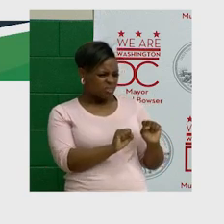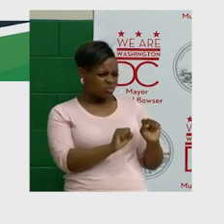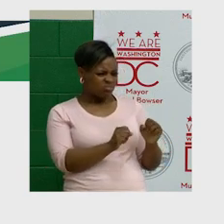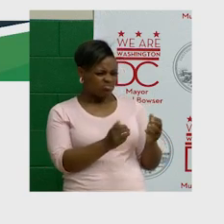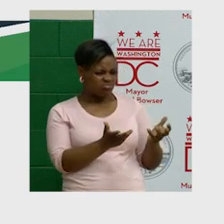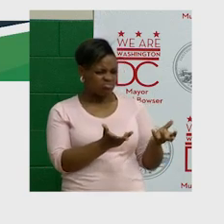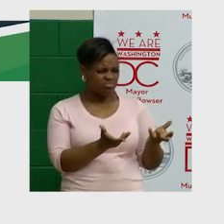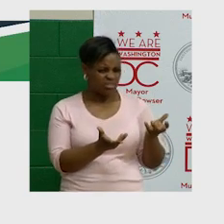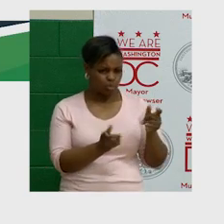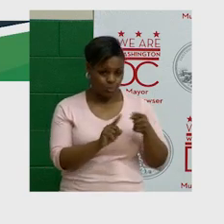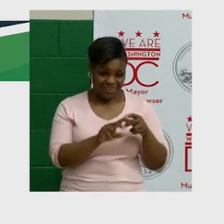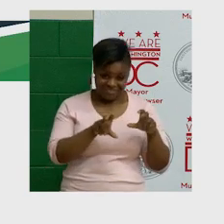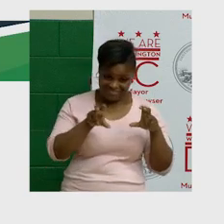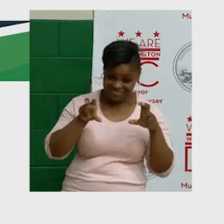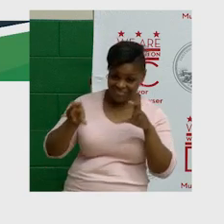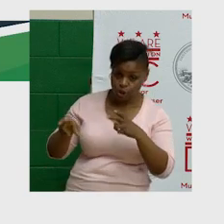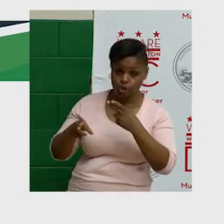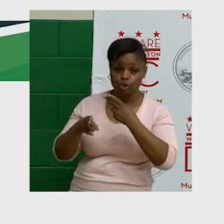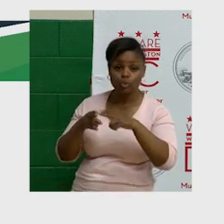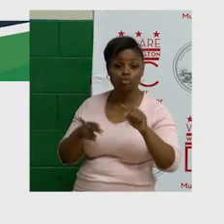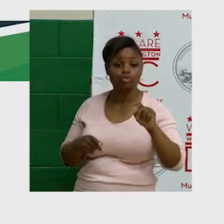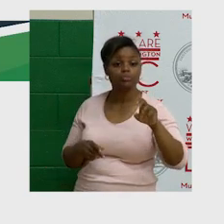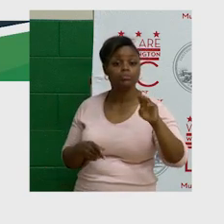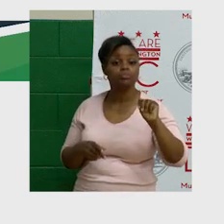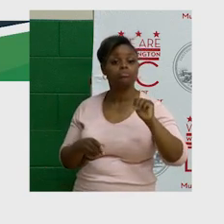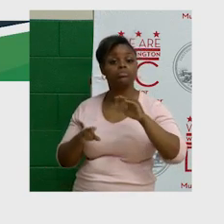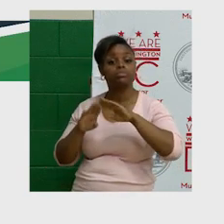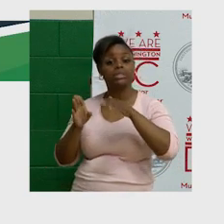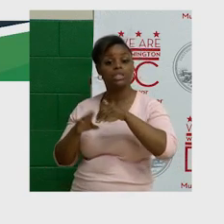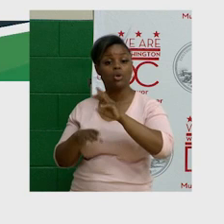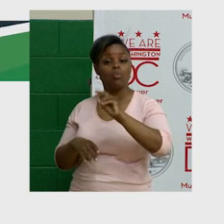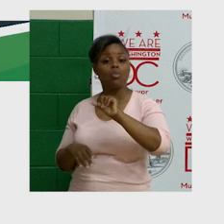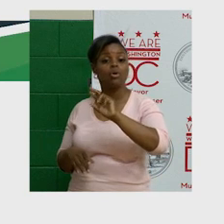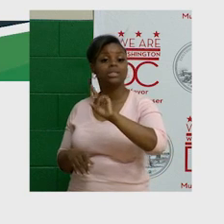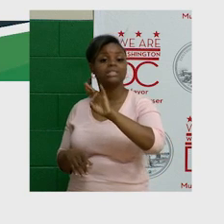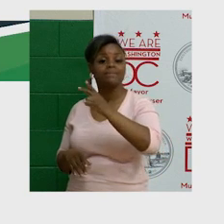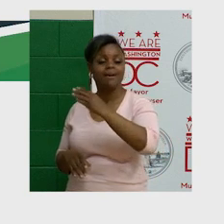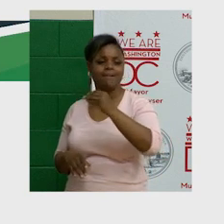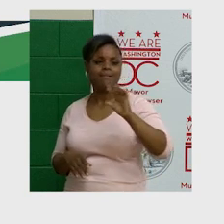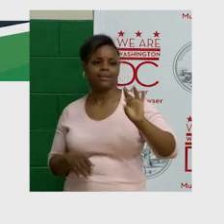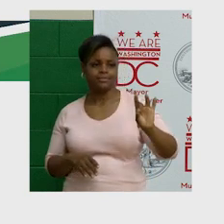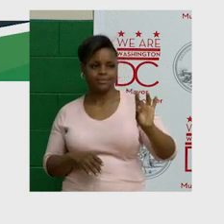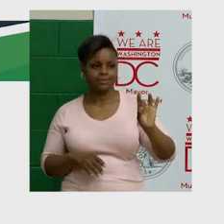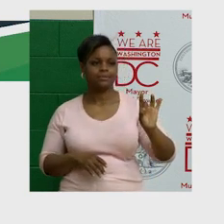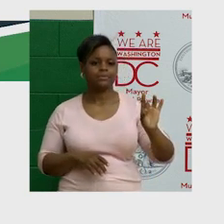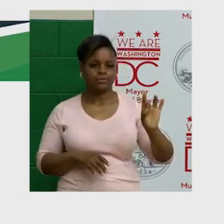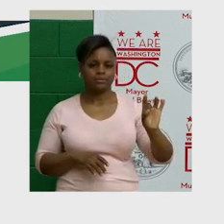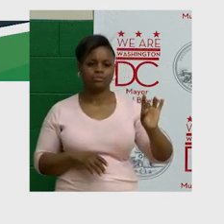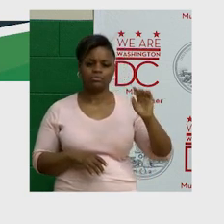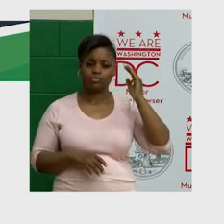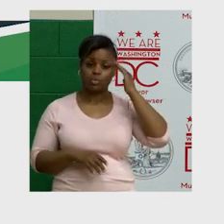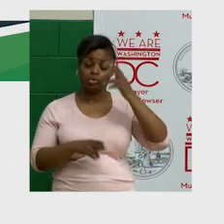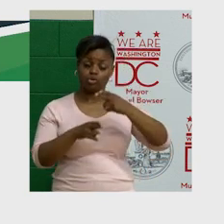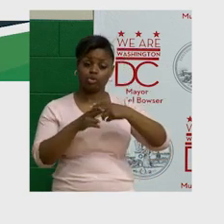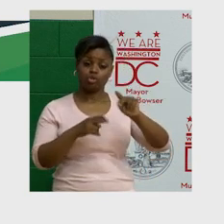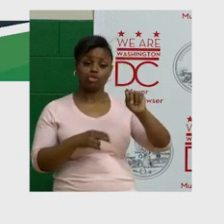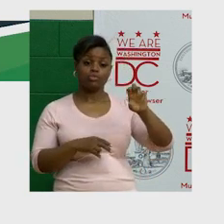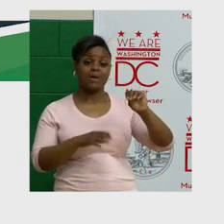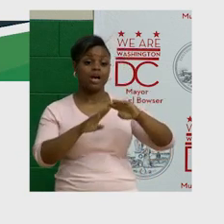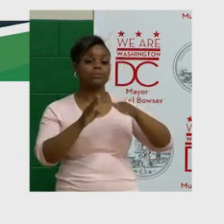housing in wards 4, 7, and 8. We all know that short-term housing is a much better place to be